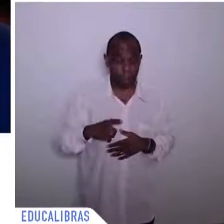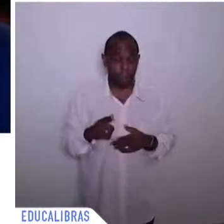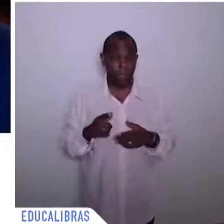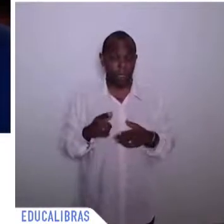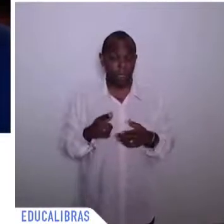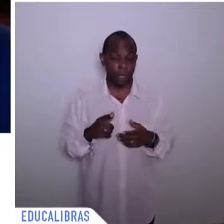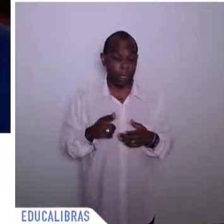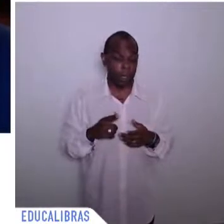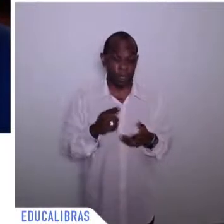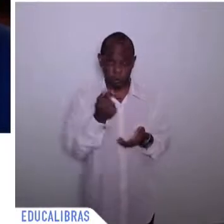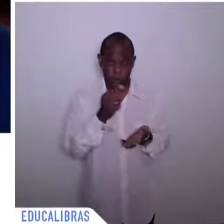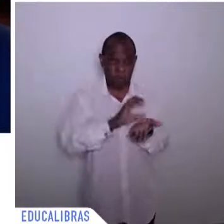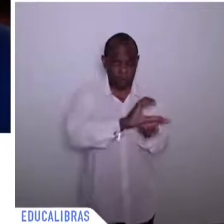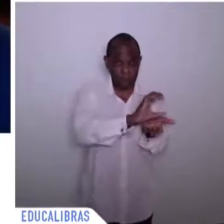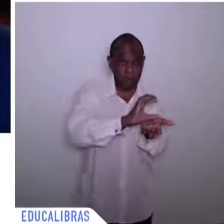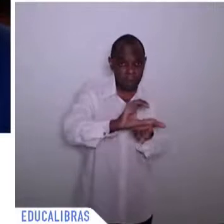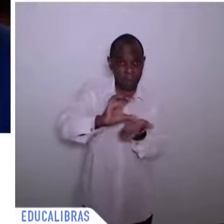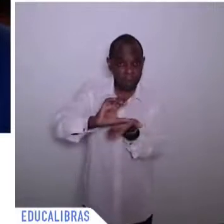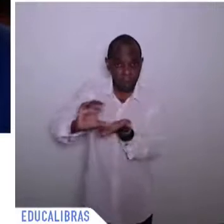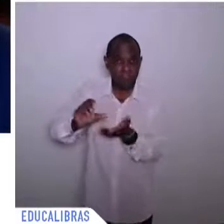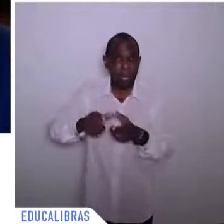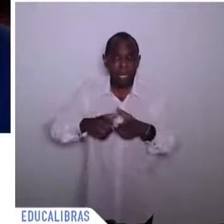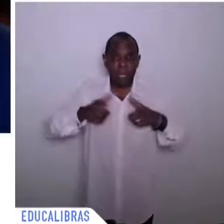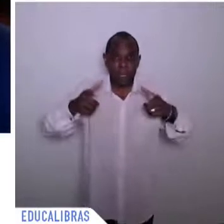of money during the elections has